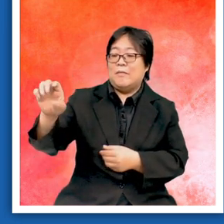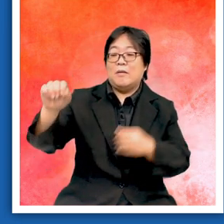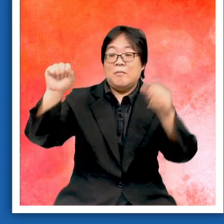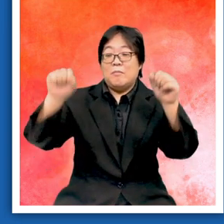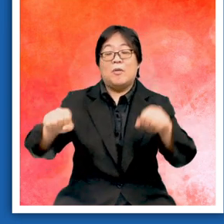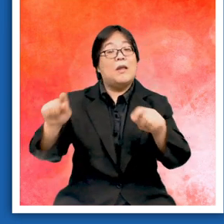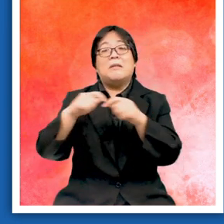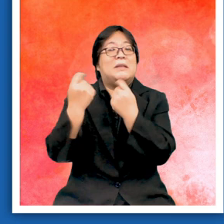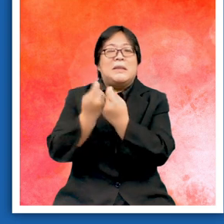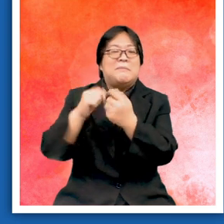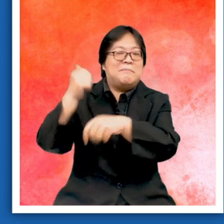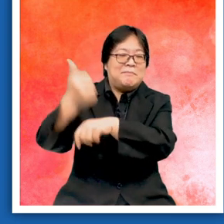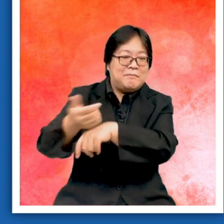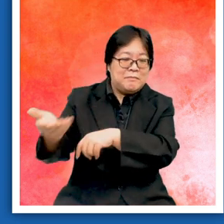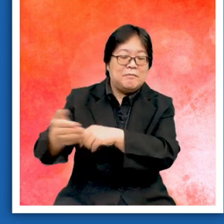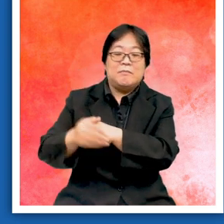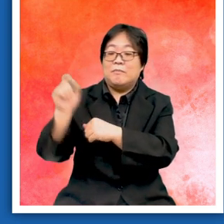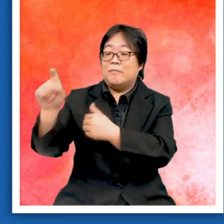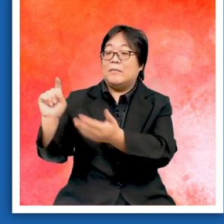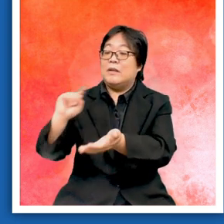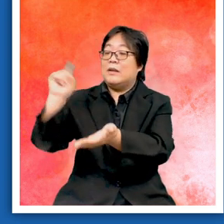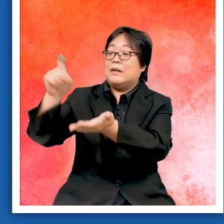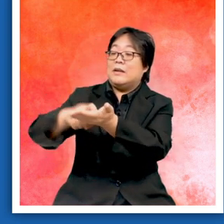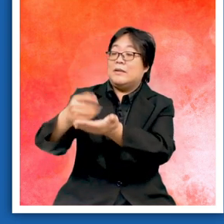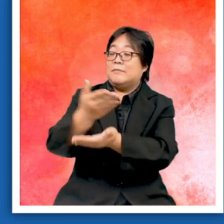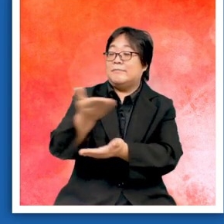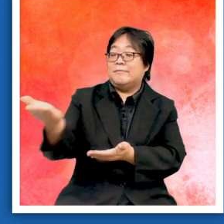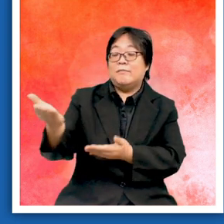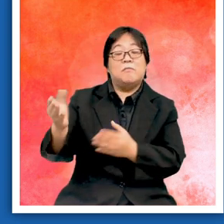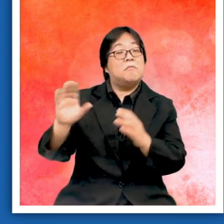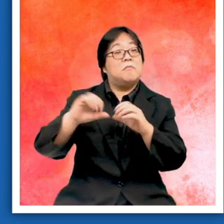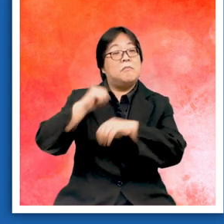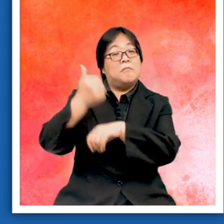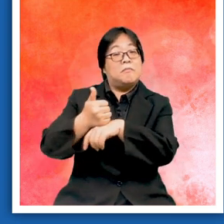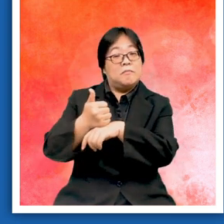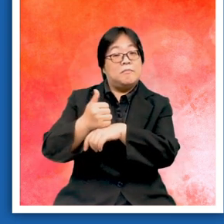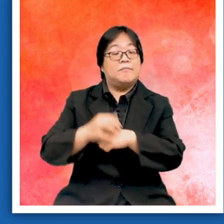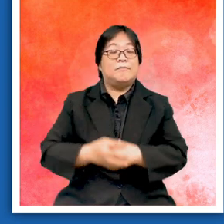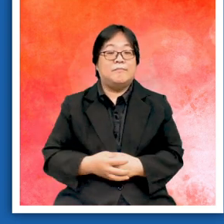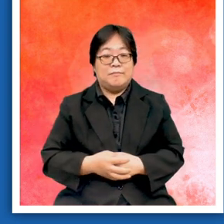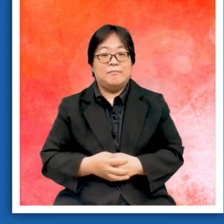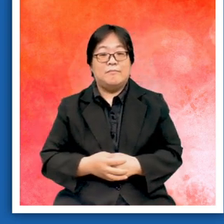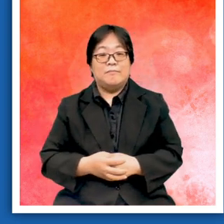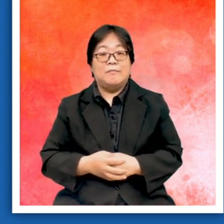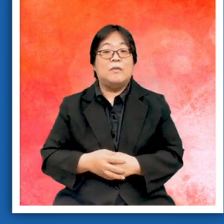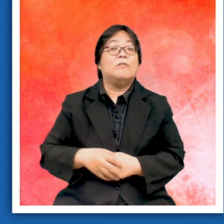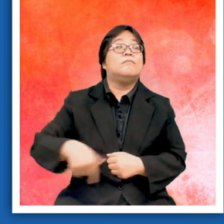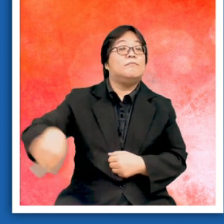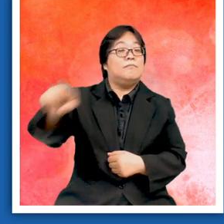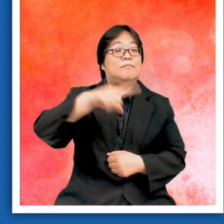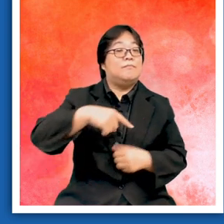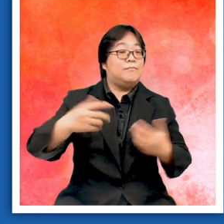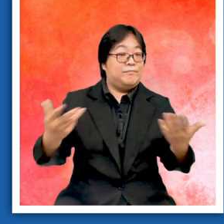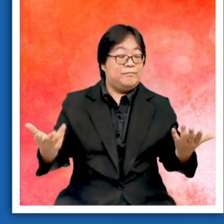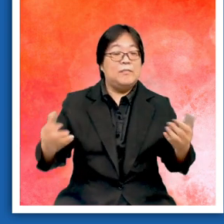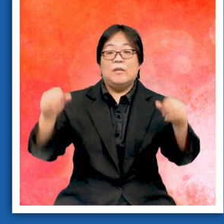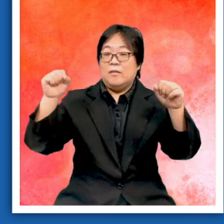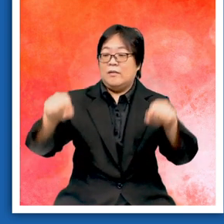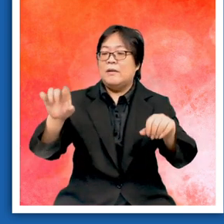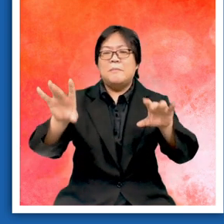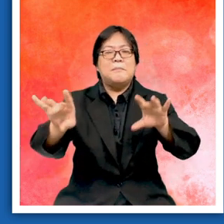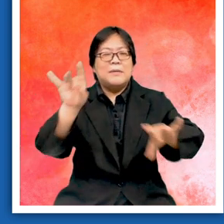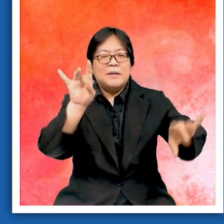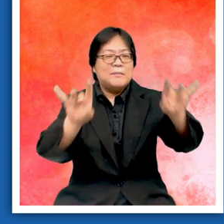actually click on create team and you can